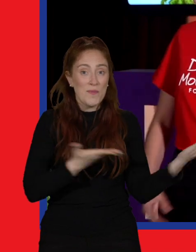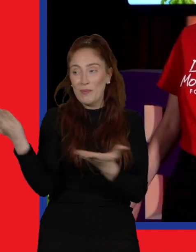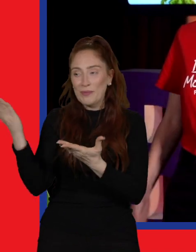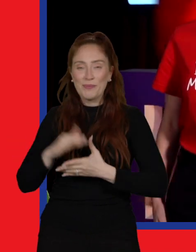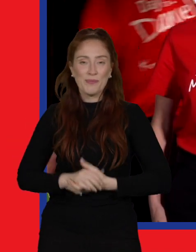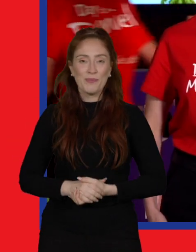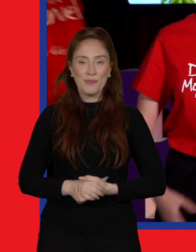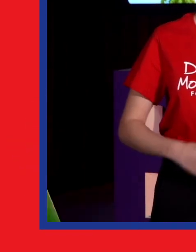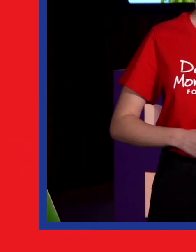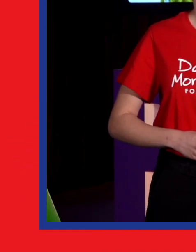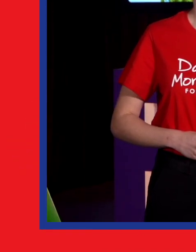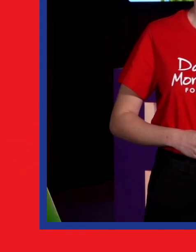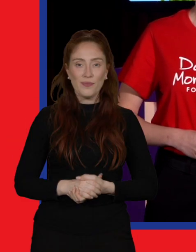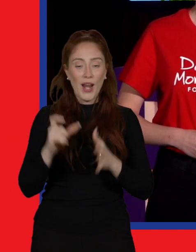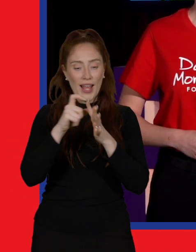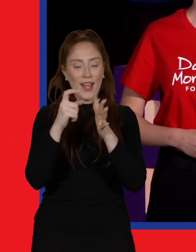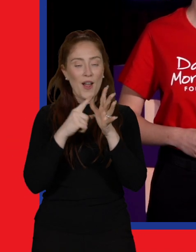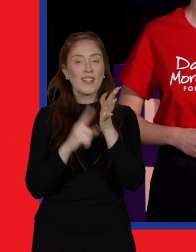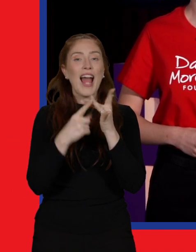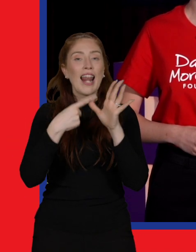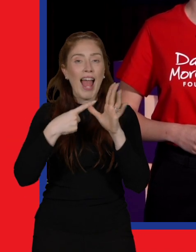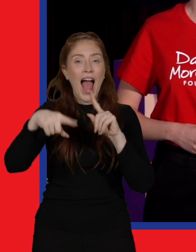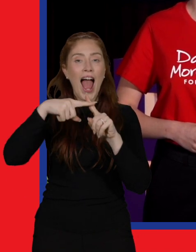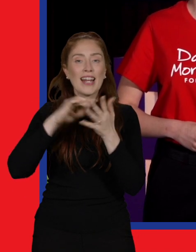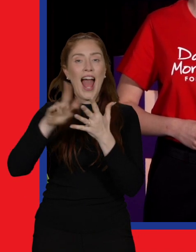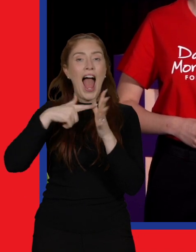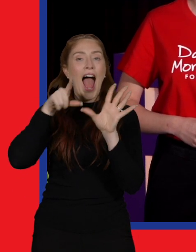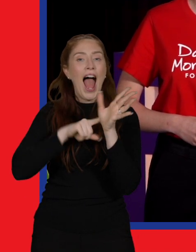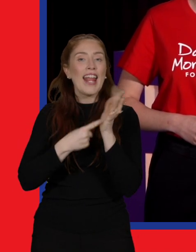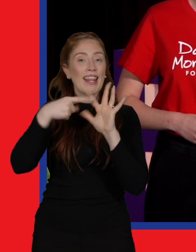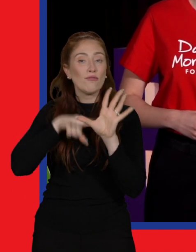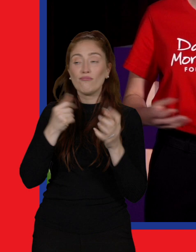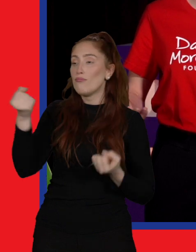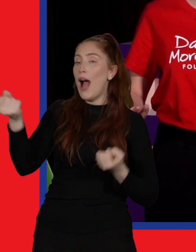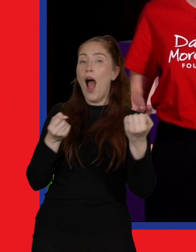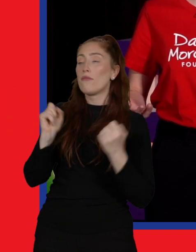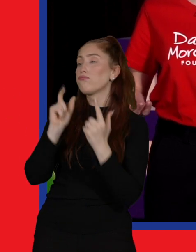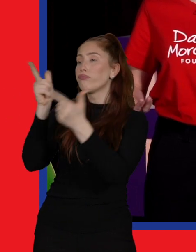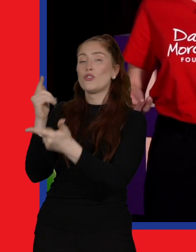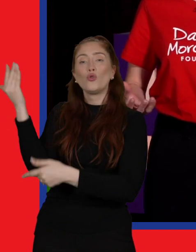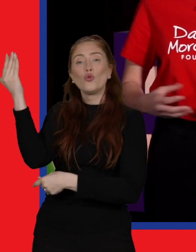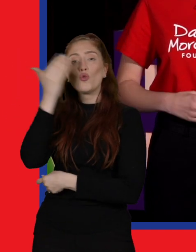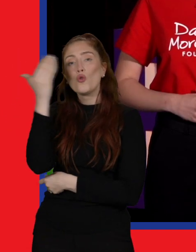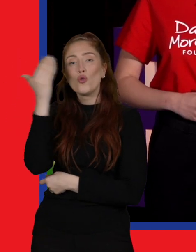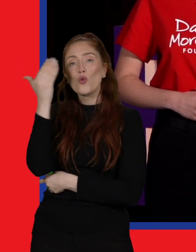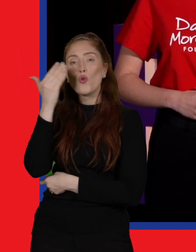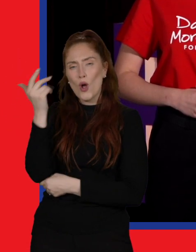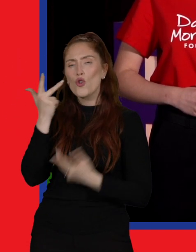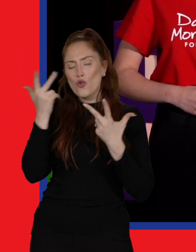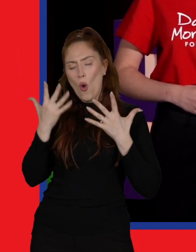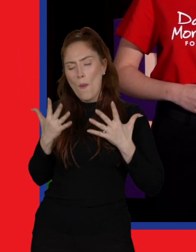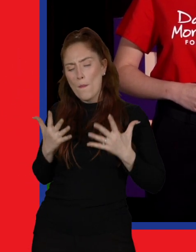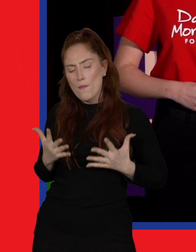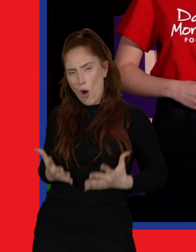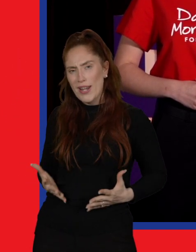away, Coco. Thanks, Finn. Okay, let's join Dahlia and Hayley on their bus trip to school as they navigate how to recognise body clues to